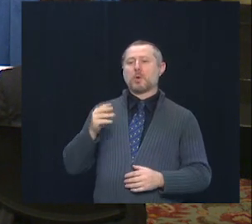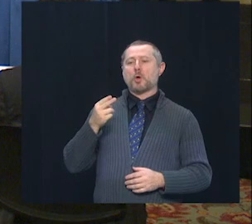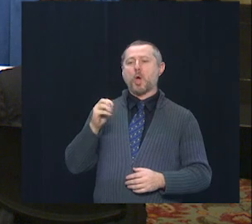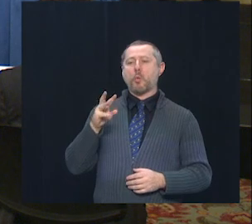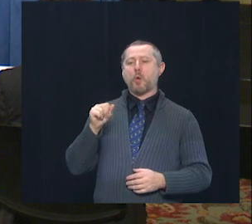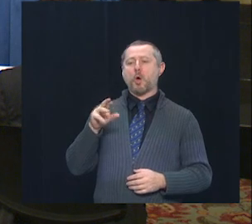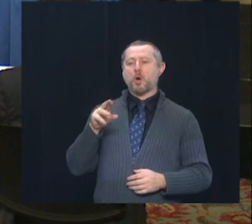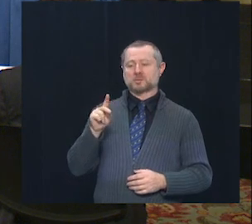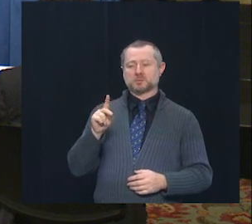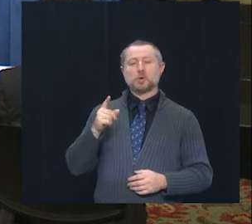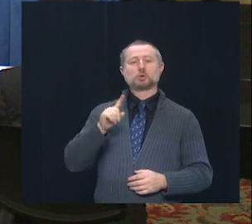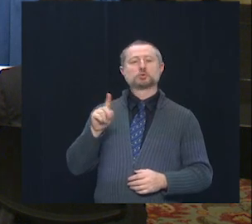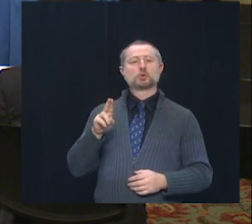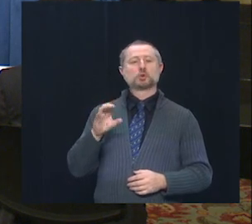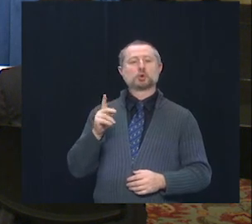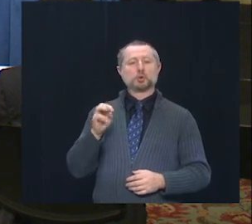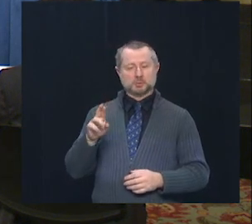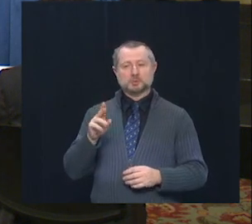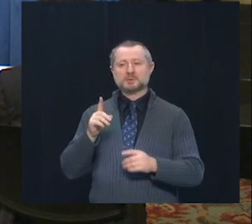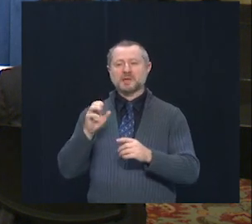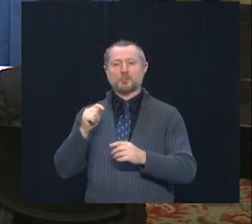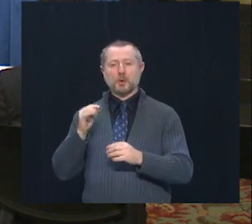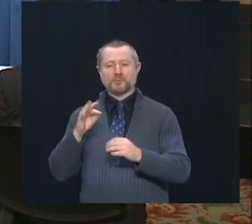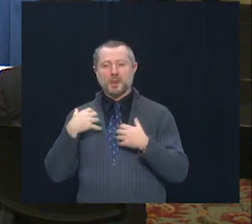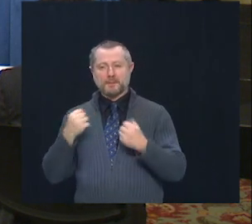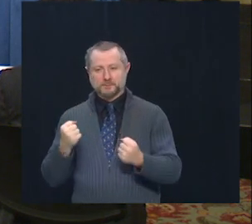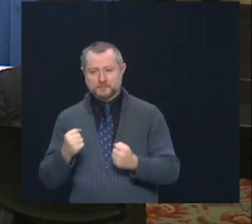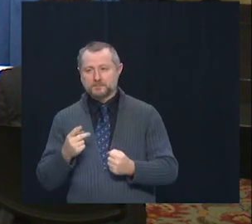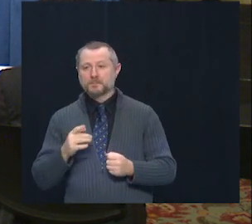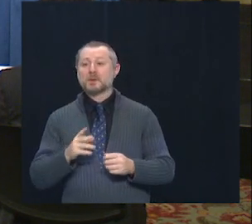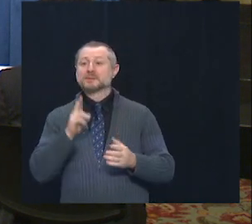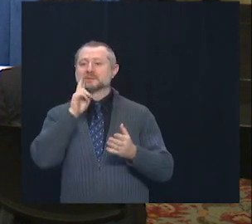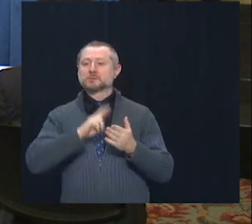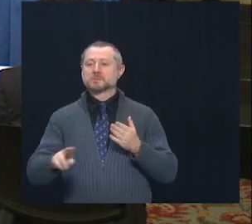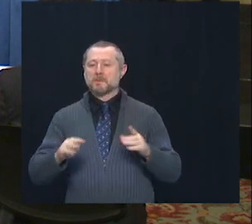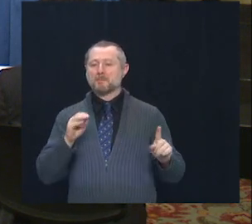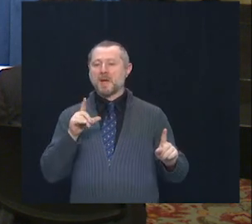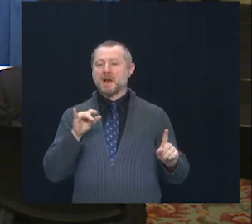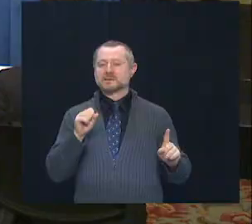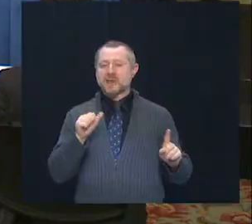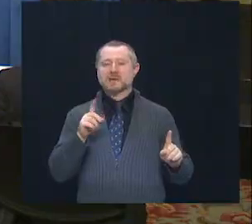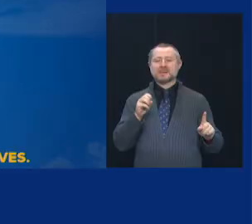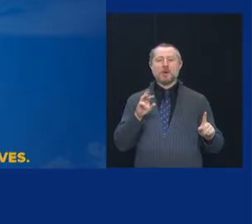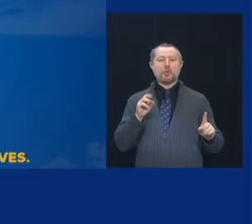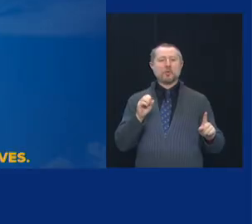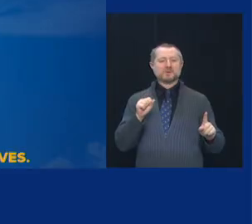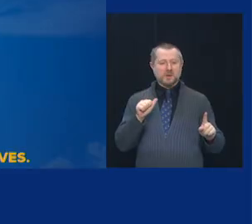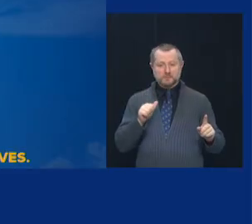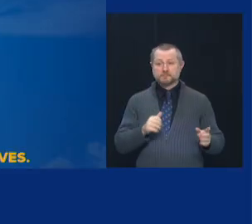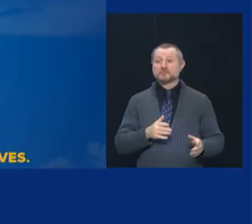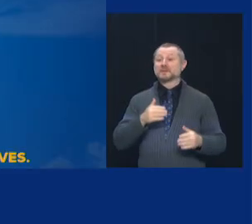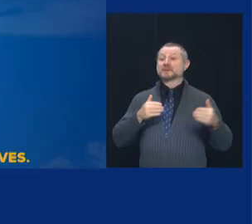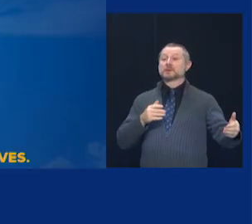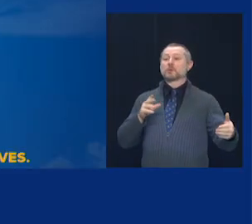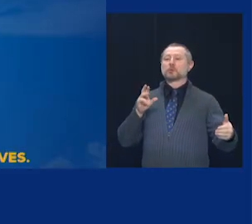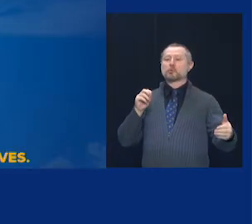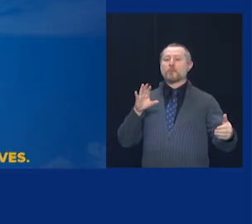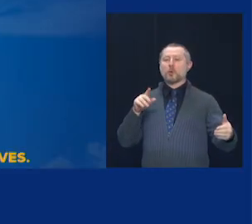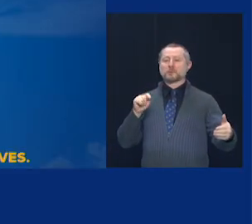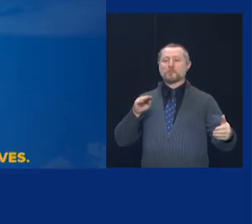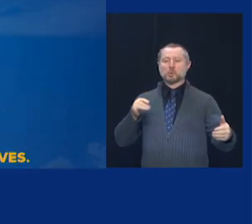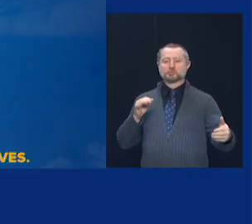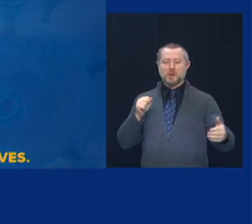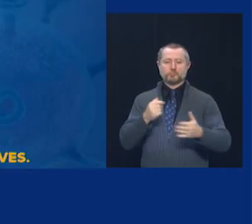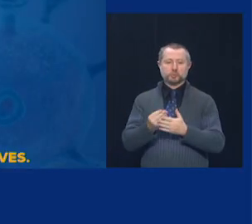and we have Robert Mejica, Budget Director. Today is day 277. Believe it or